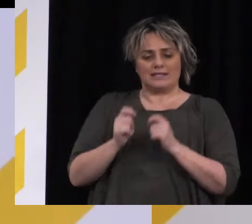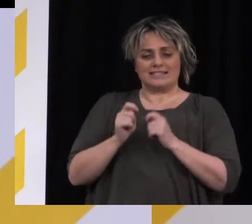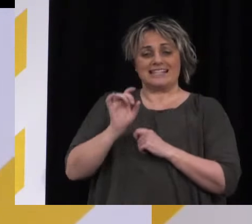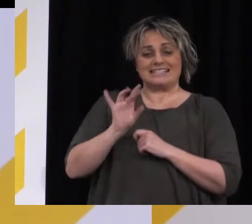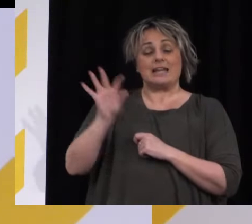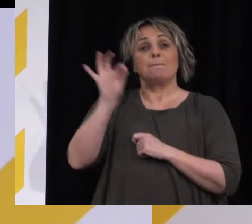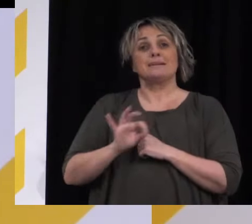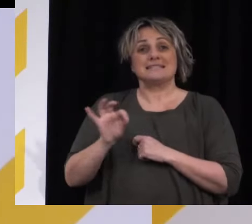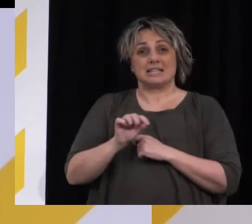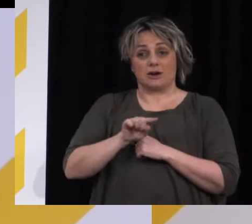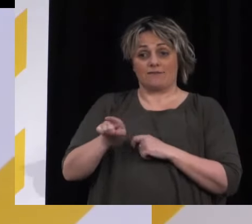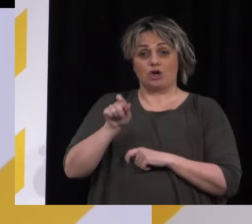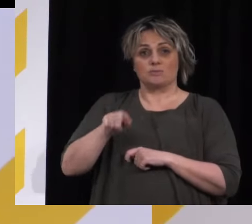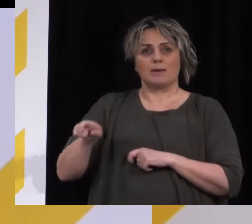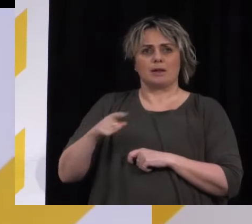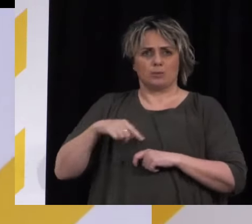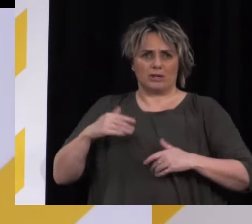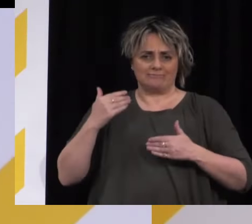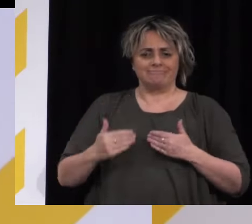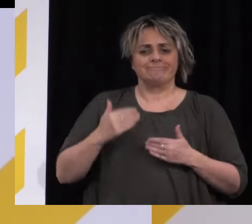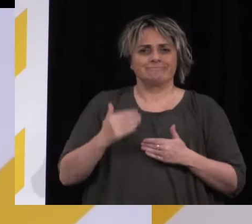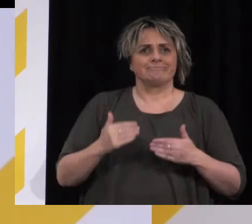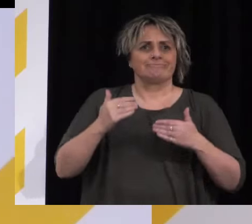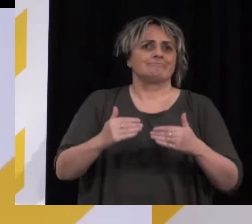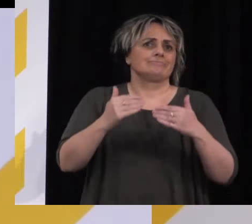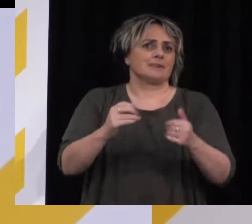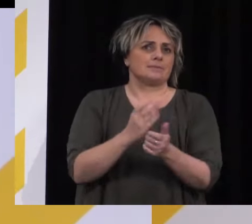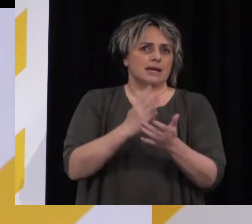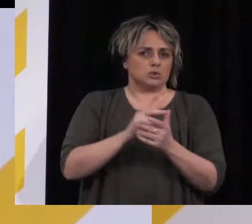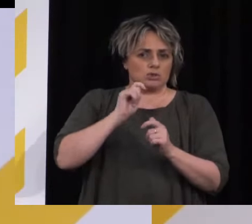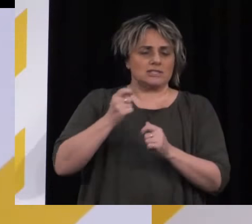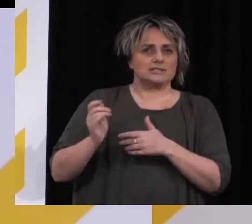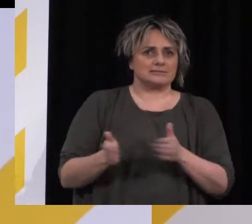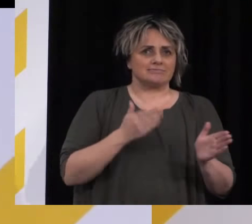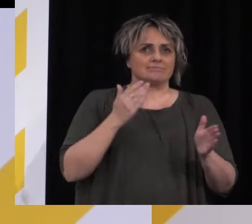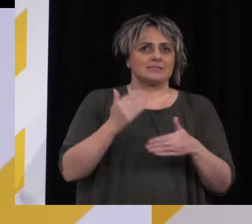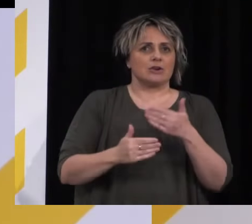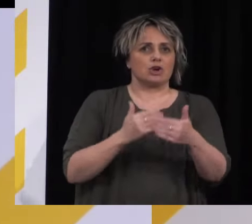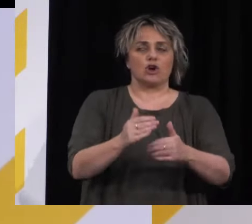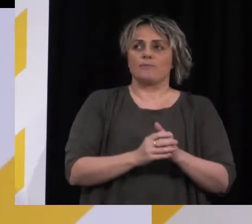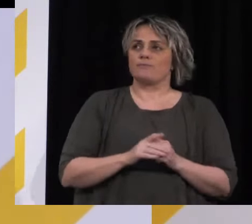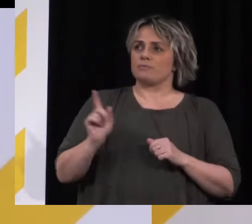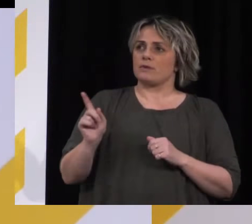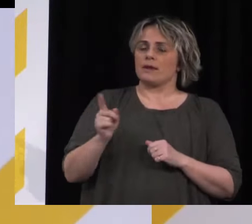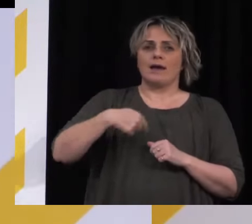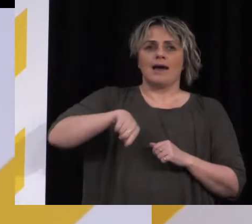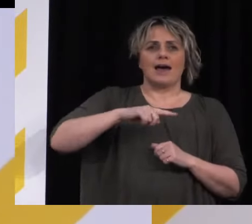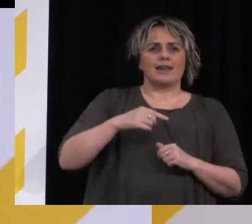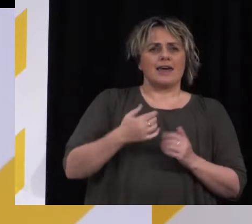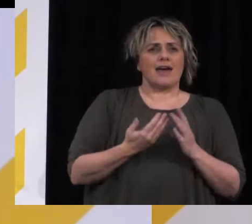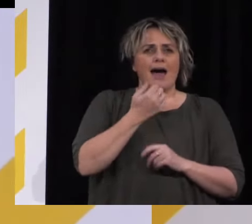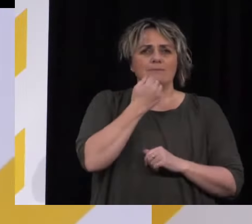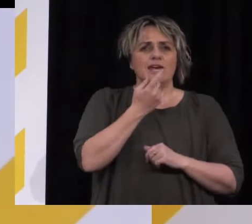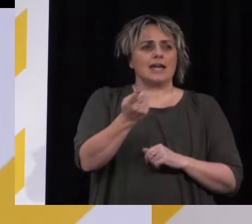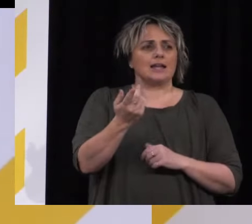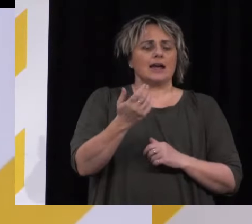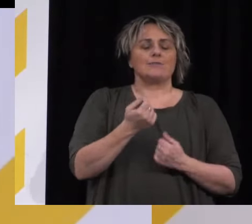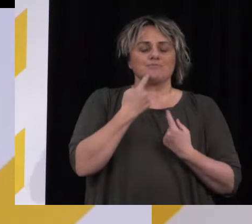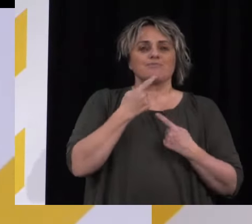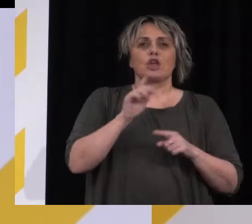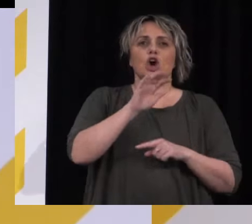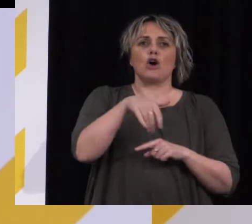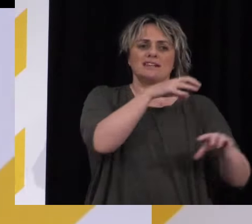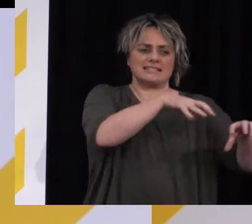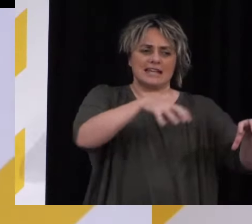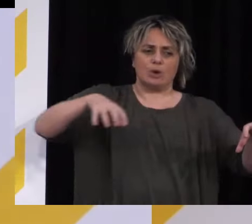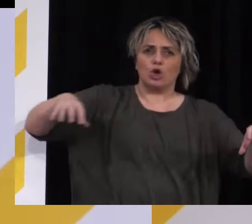population. We just want to keep going in those suburbs of interest. We might give another update on those suburbs of interest. There's a bit of work going on just to canvass